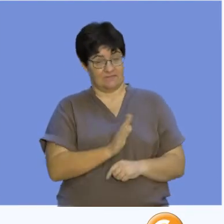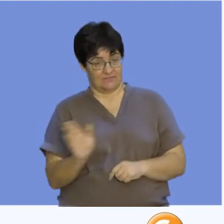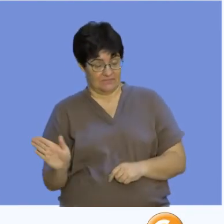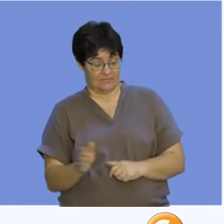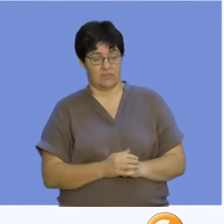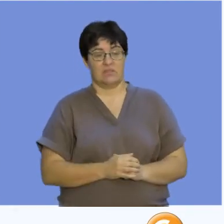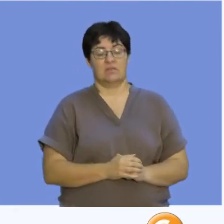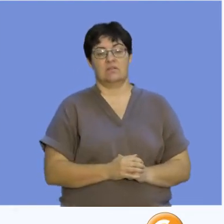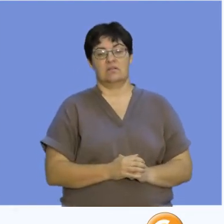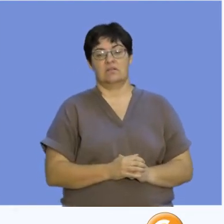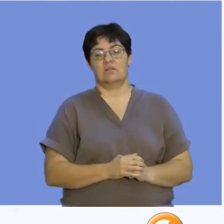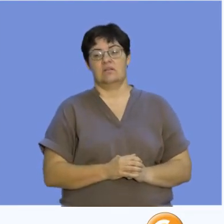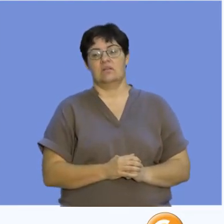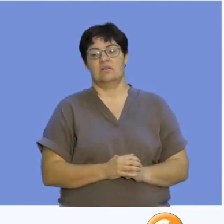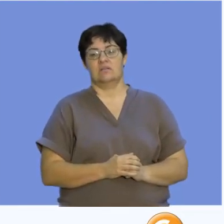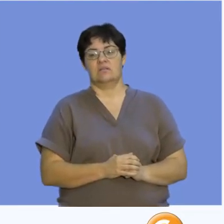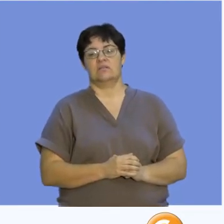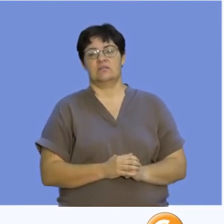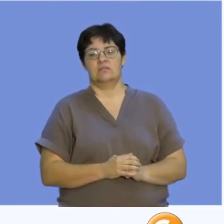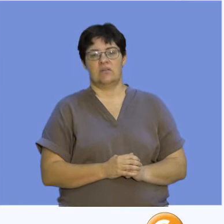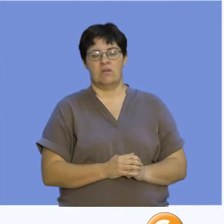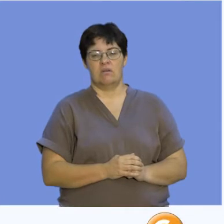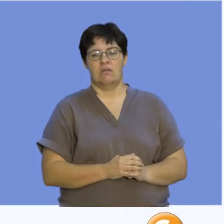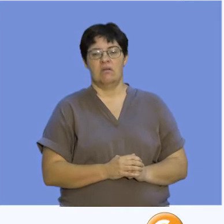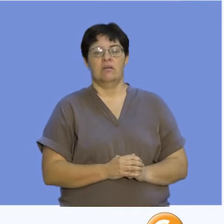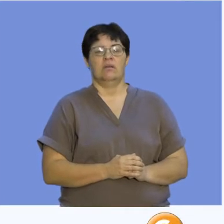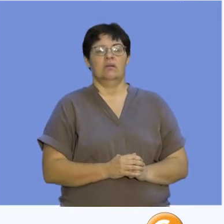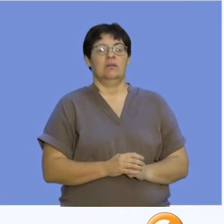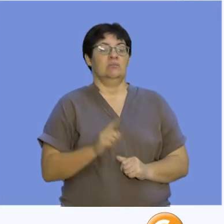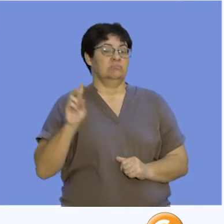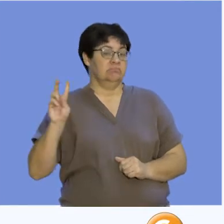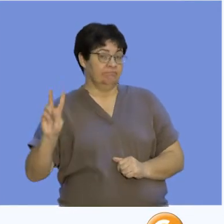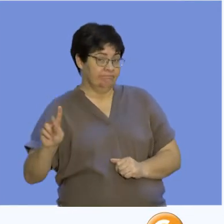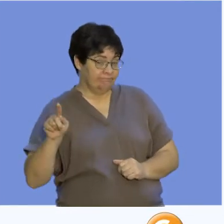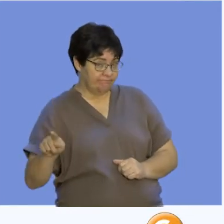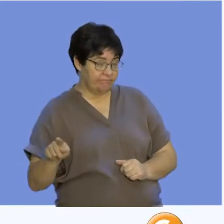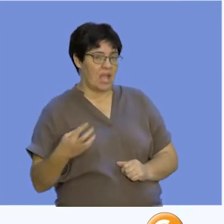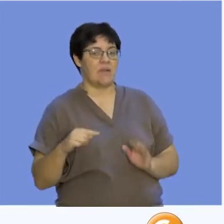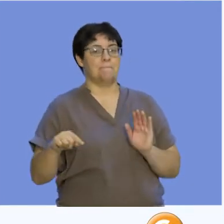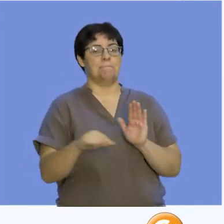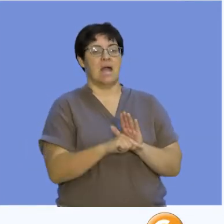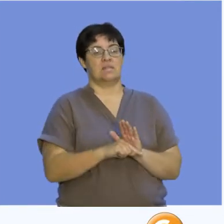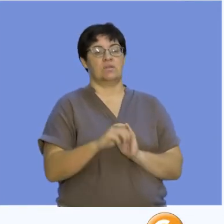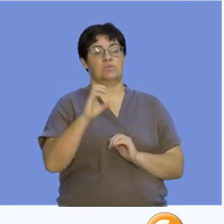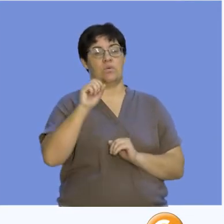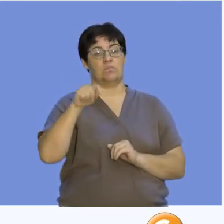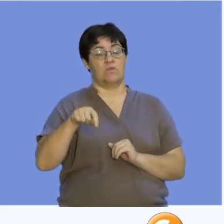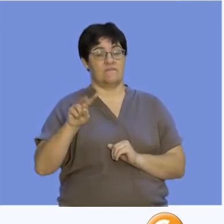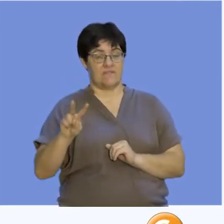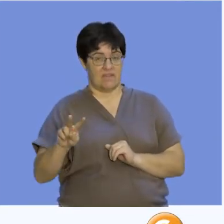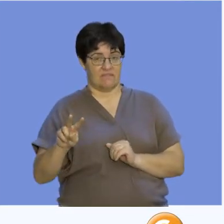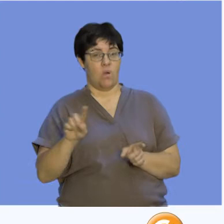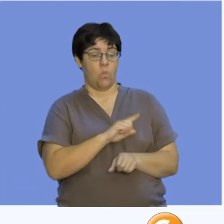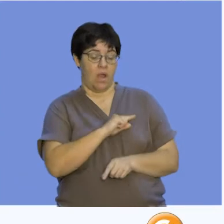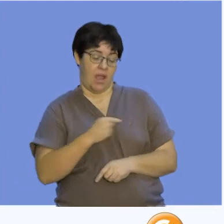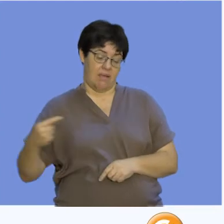So I'm going to take a note of that. And block 2 has a velocity of minus 0.5 because it's going